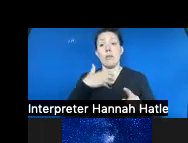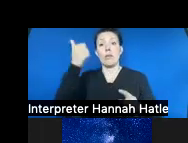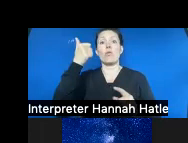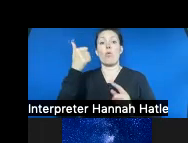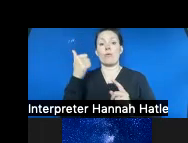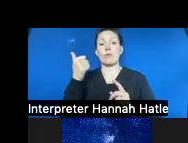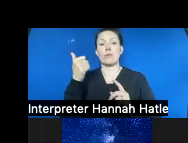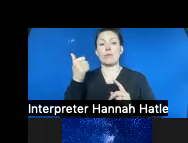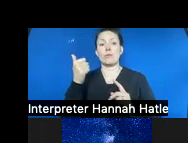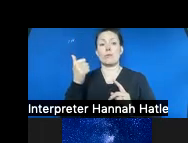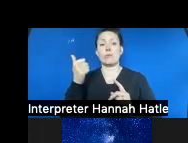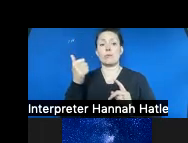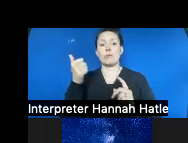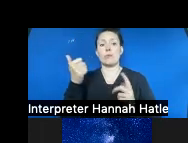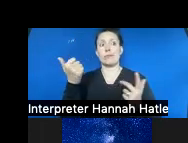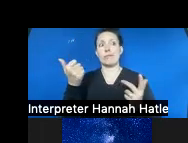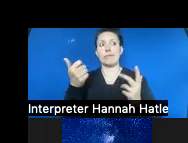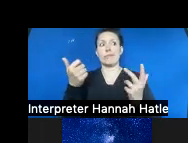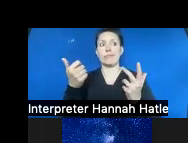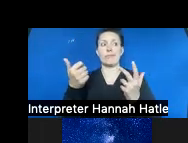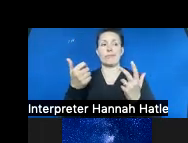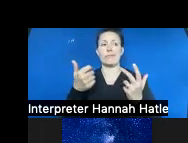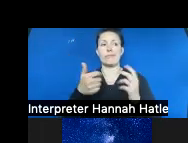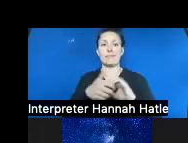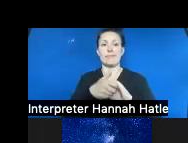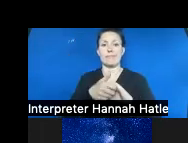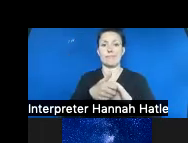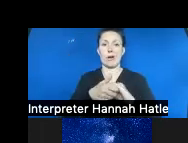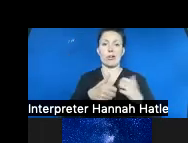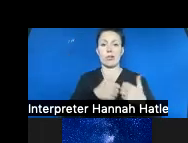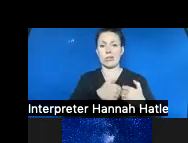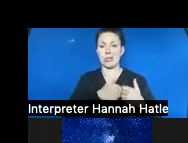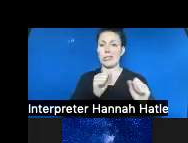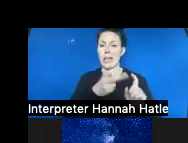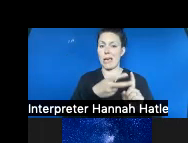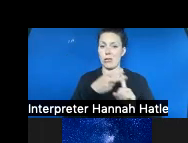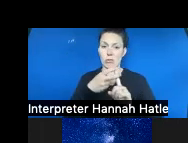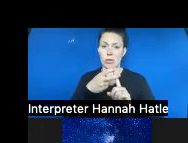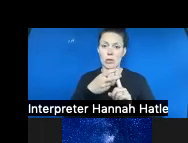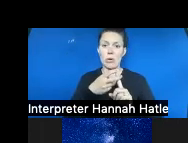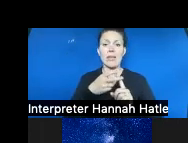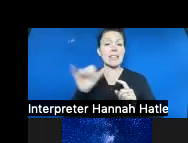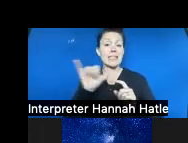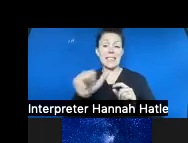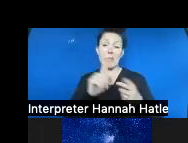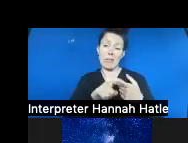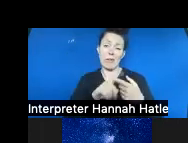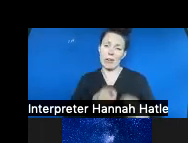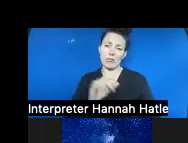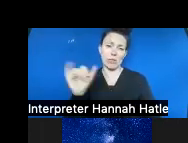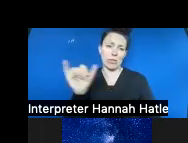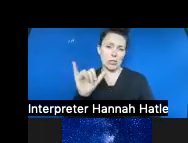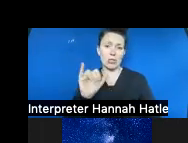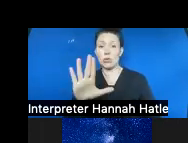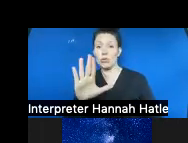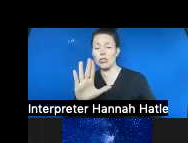partners, they're recruiters a lot. So can your homegirls and your homeboys, or your thems, or your gang,